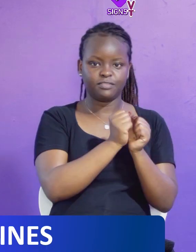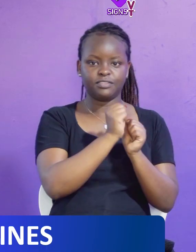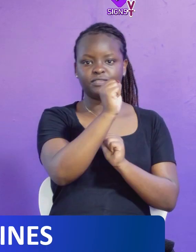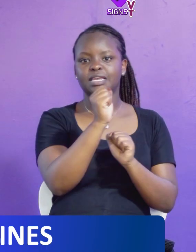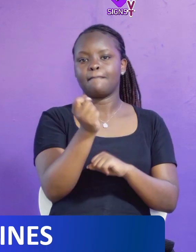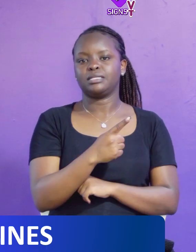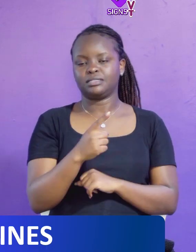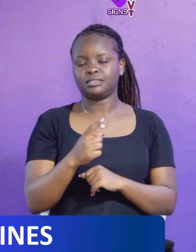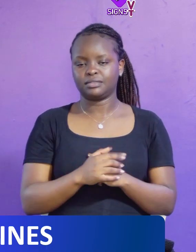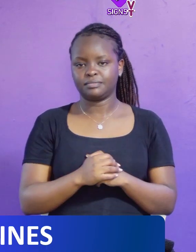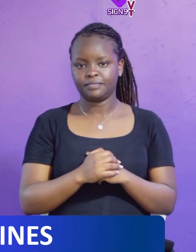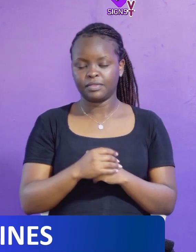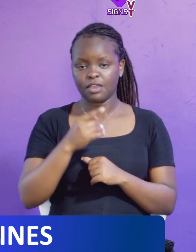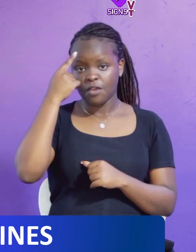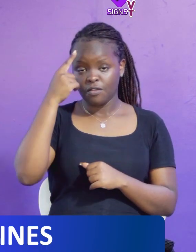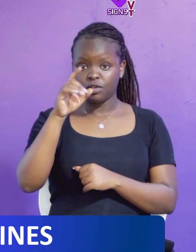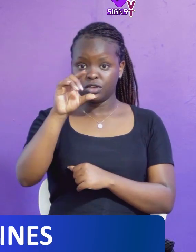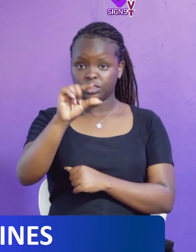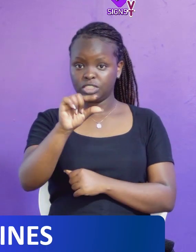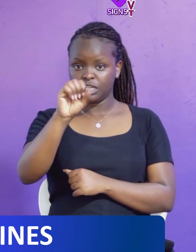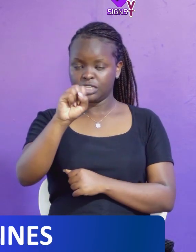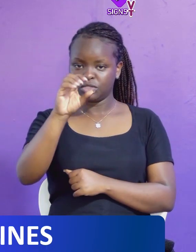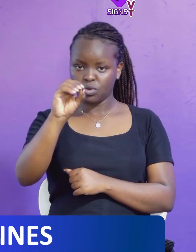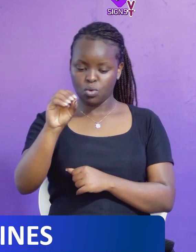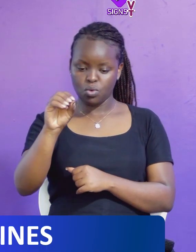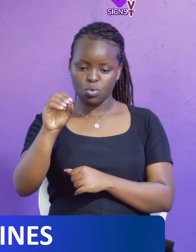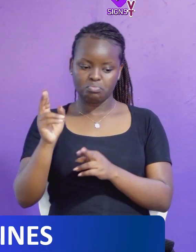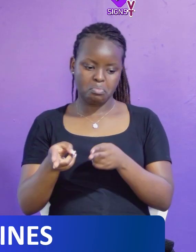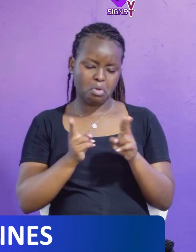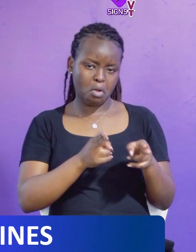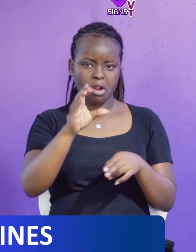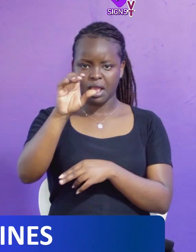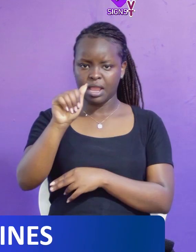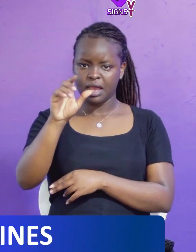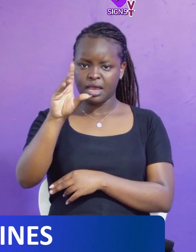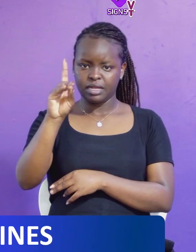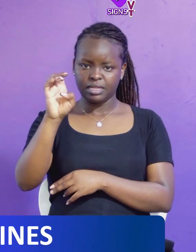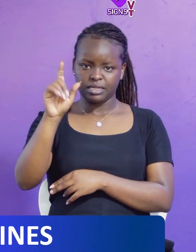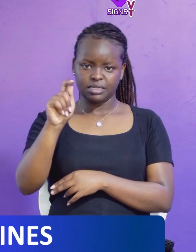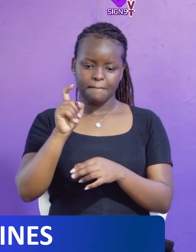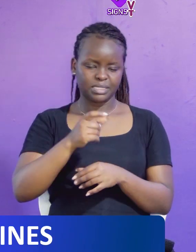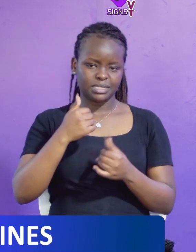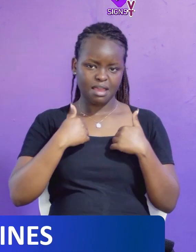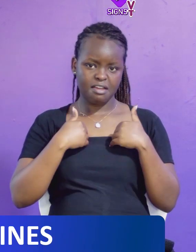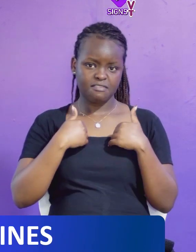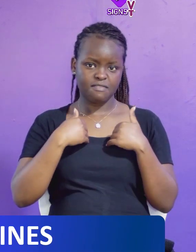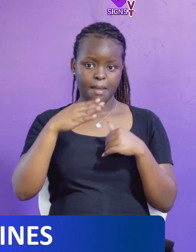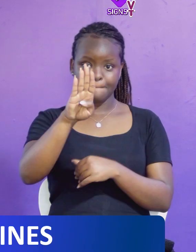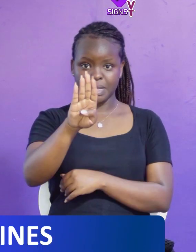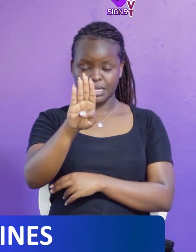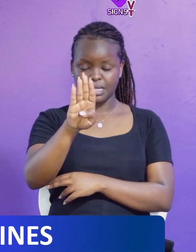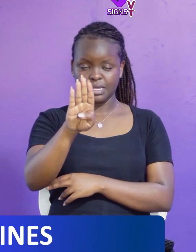months. And for the GSO regular cadet, must hold a minimum mean grade of B